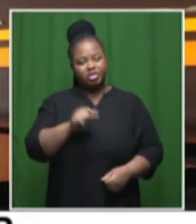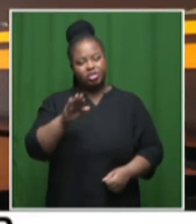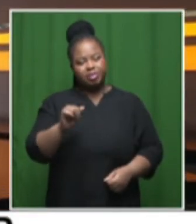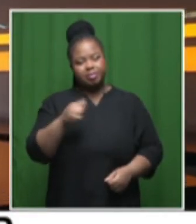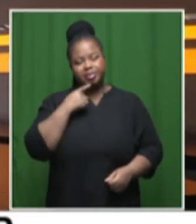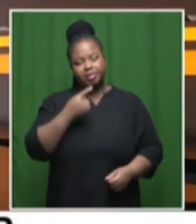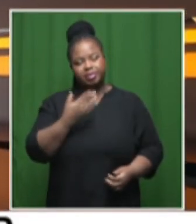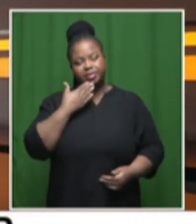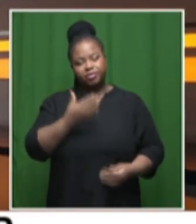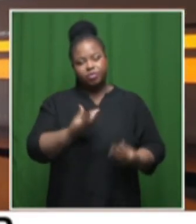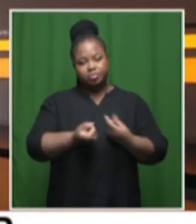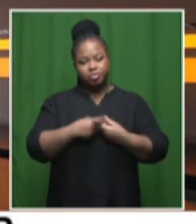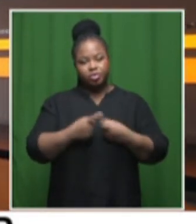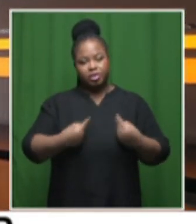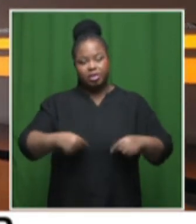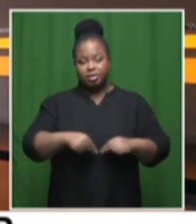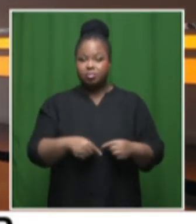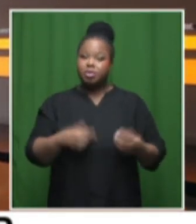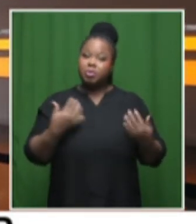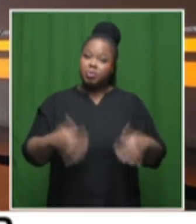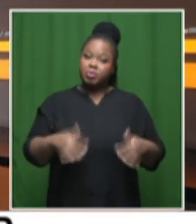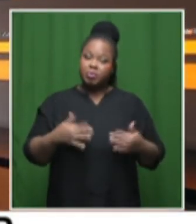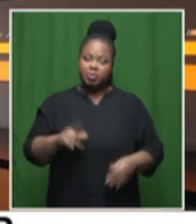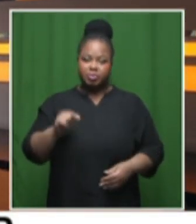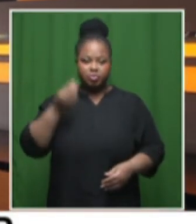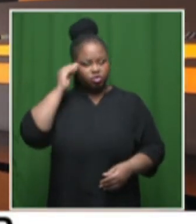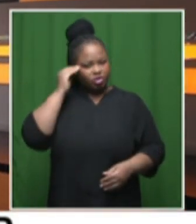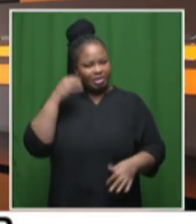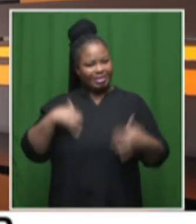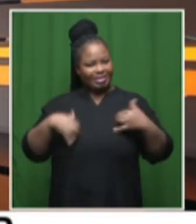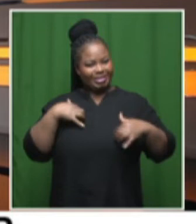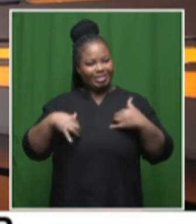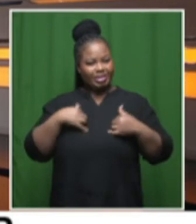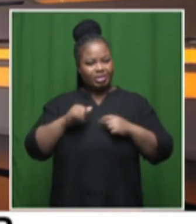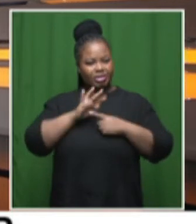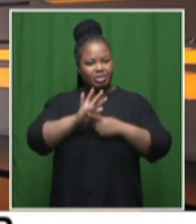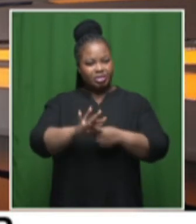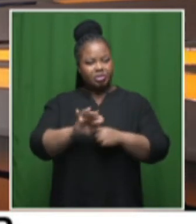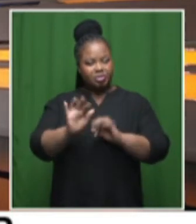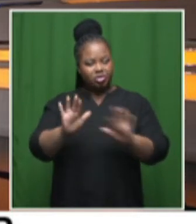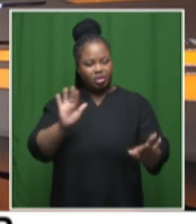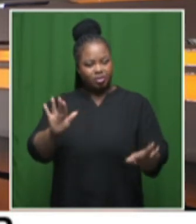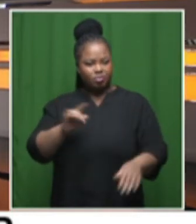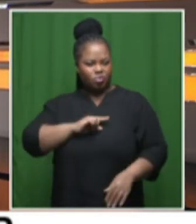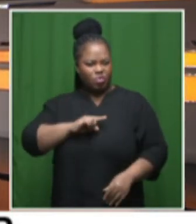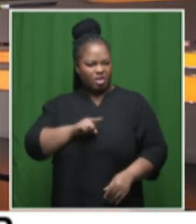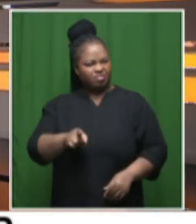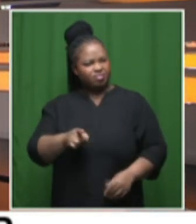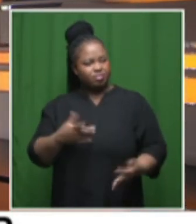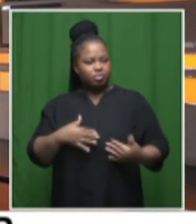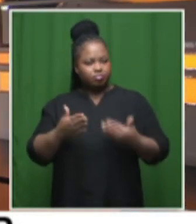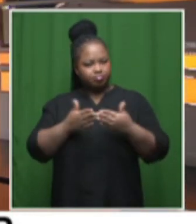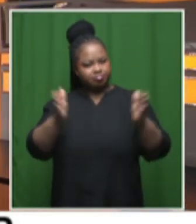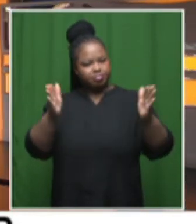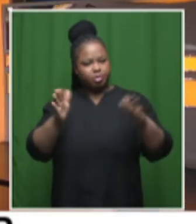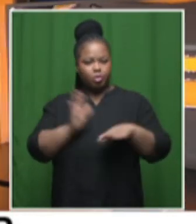so much for joining us. This is a really interesting and exciting exhibition, as it'll open